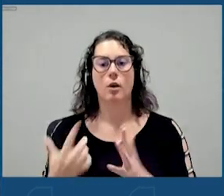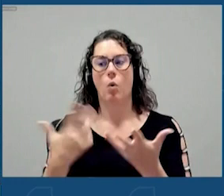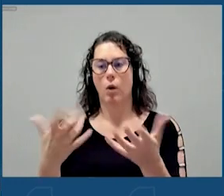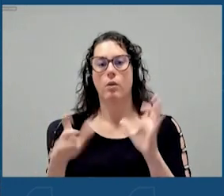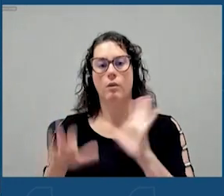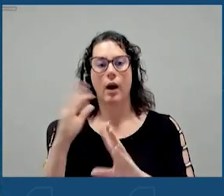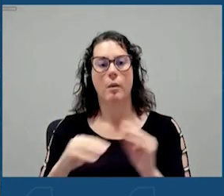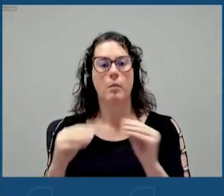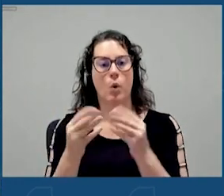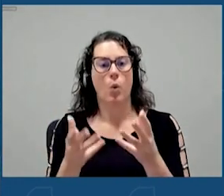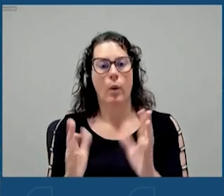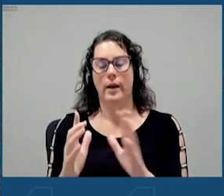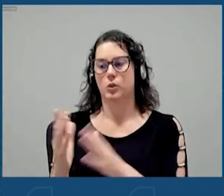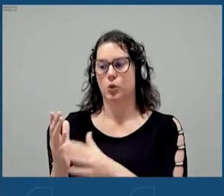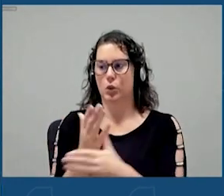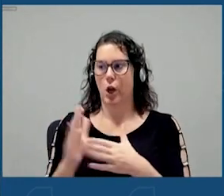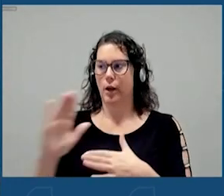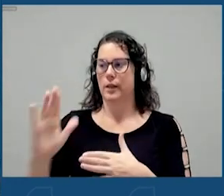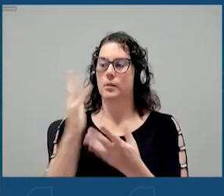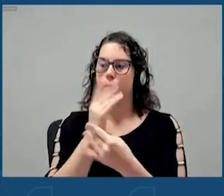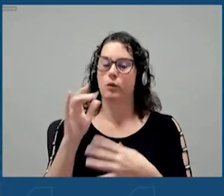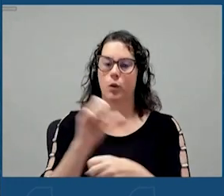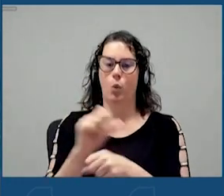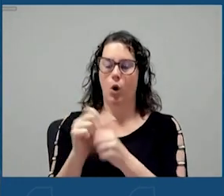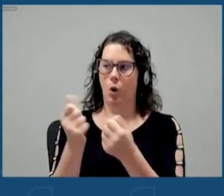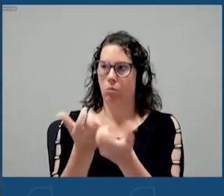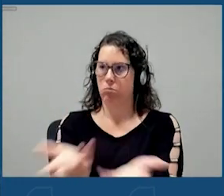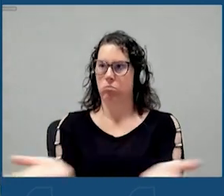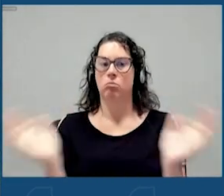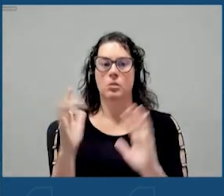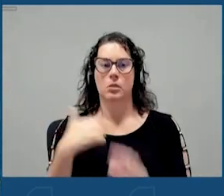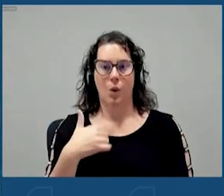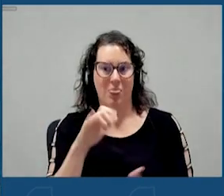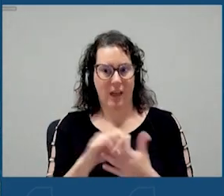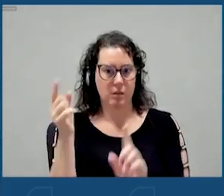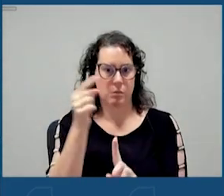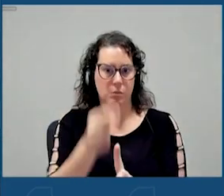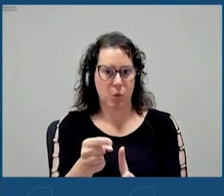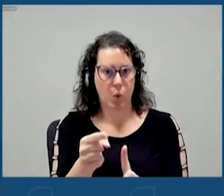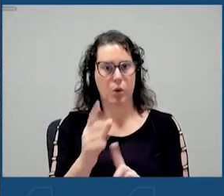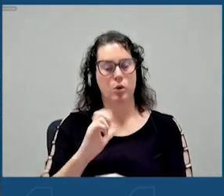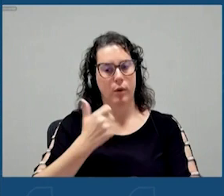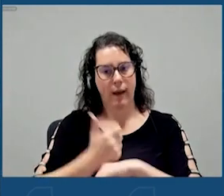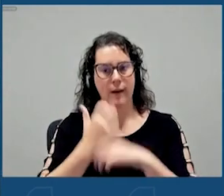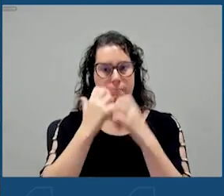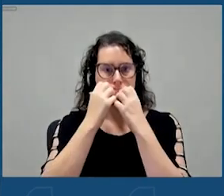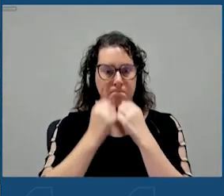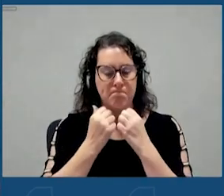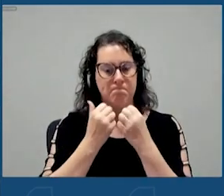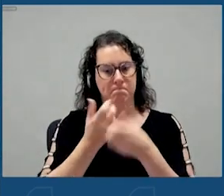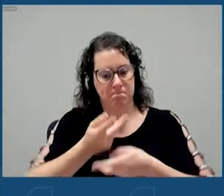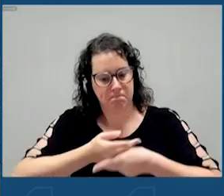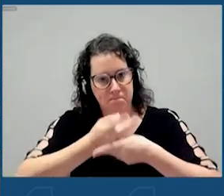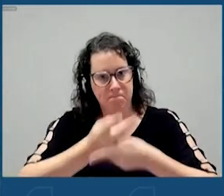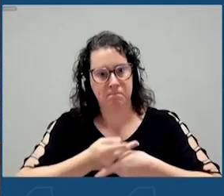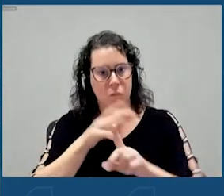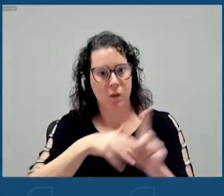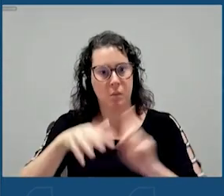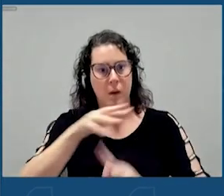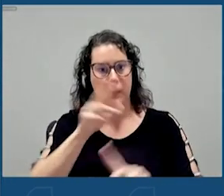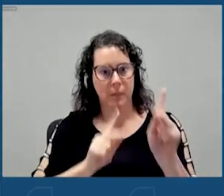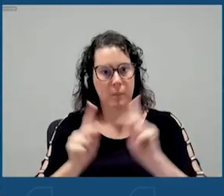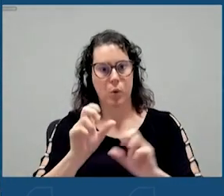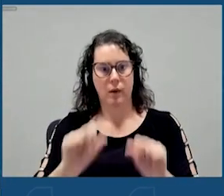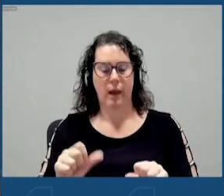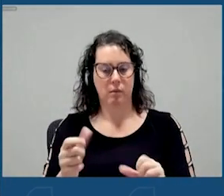to share his beautiful work with the rest of the world. So this is what we're talking about, creating a nurturing environment that allows people to really